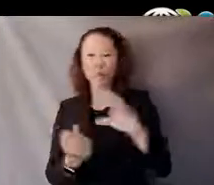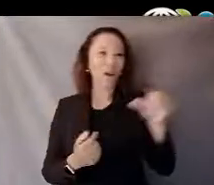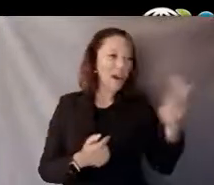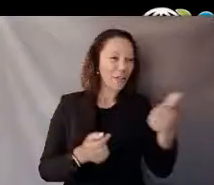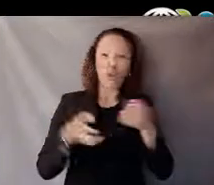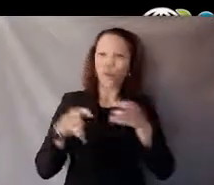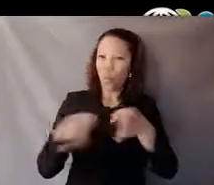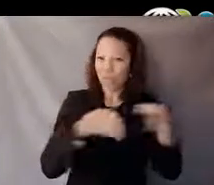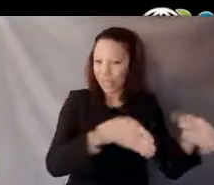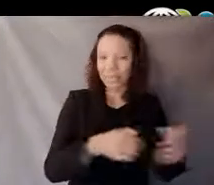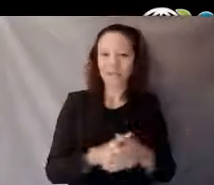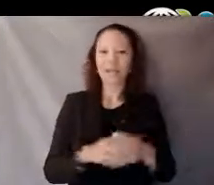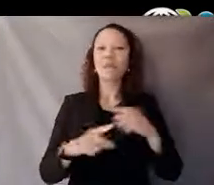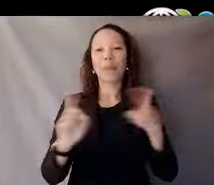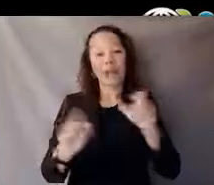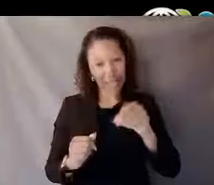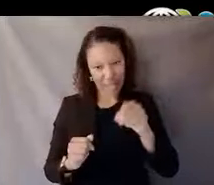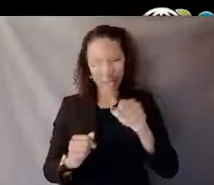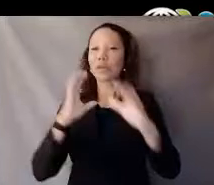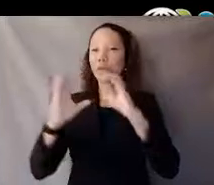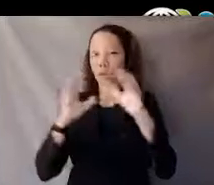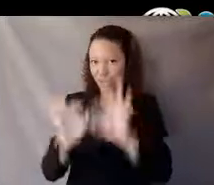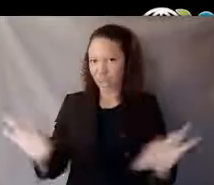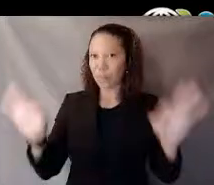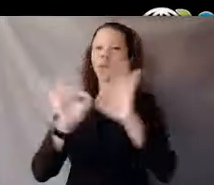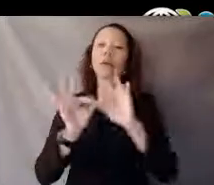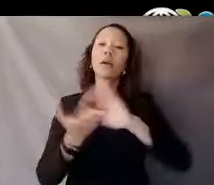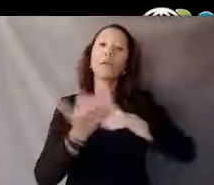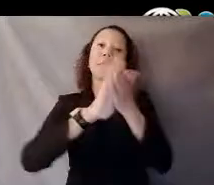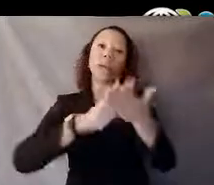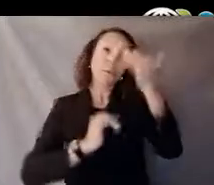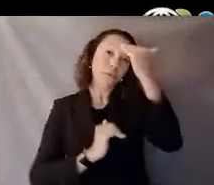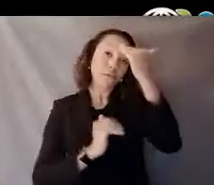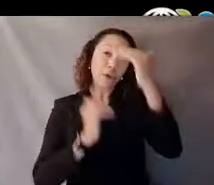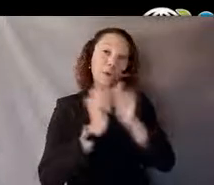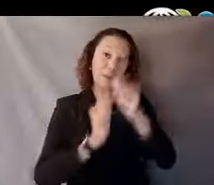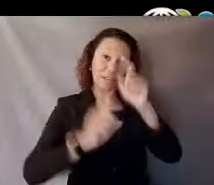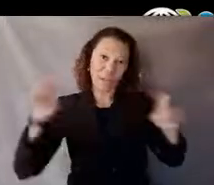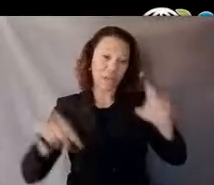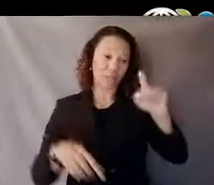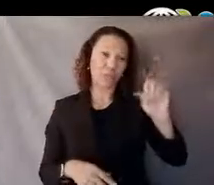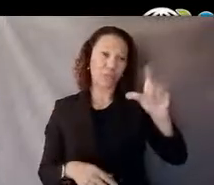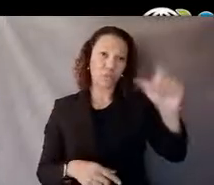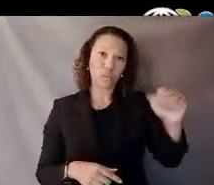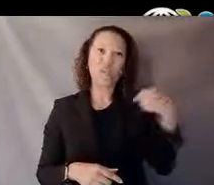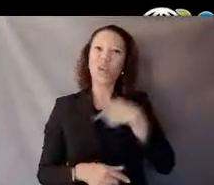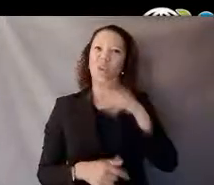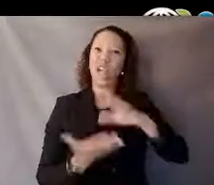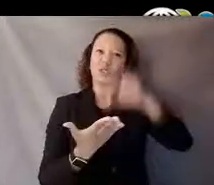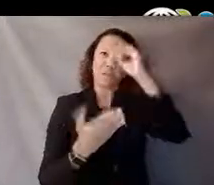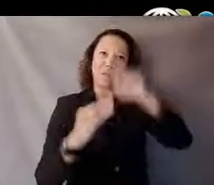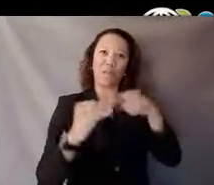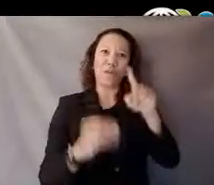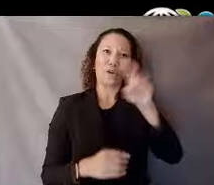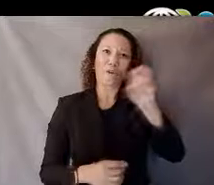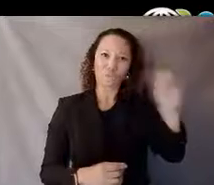yeah, communication is really important. Getting familiar with any kinds of tools, new tools. We've all had to get familiar with Zoom and